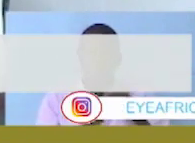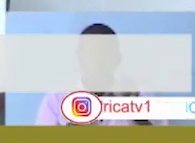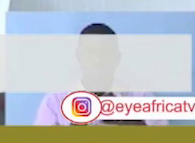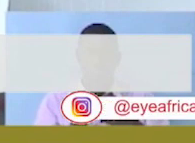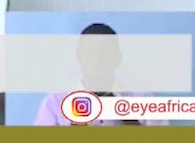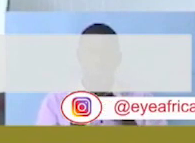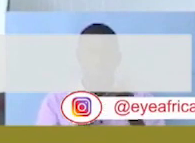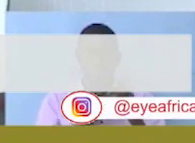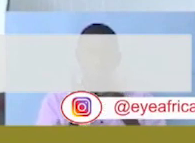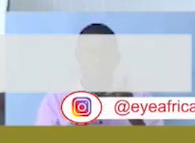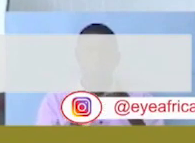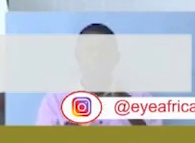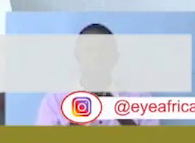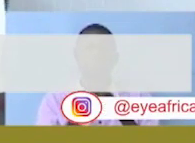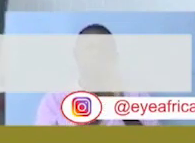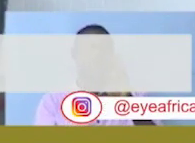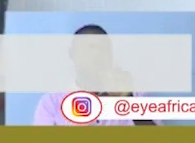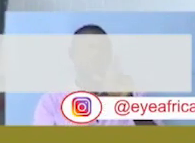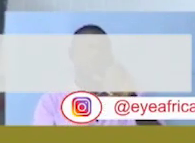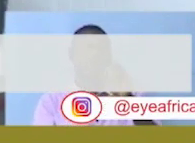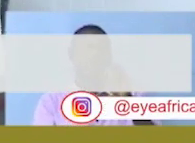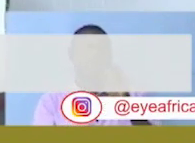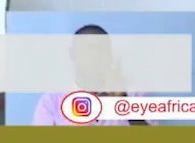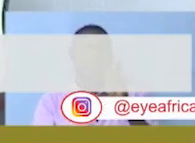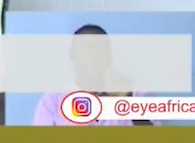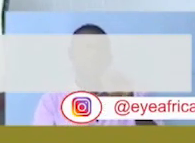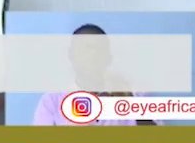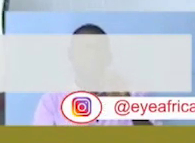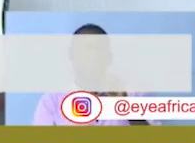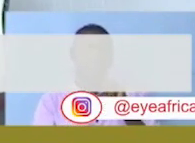Balo Kante. Balo Kante, he gave me all the information.